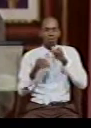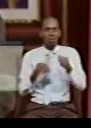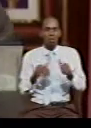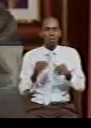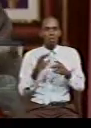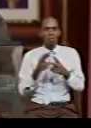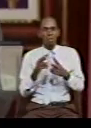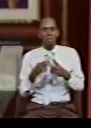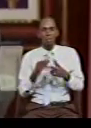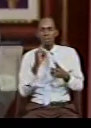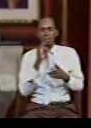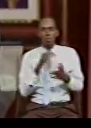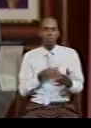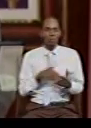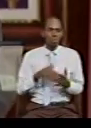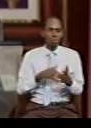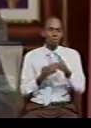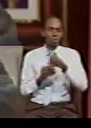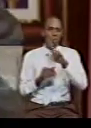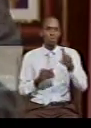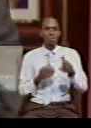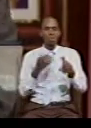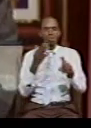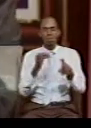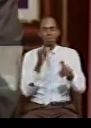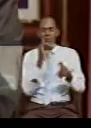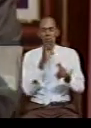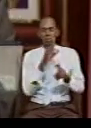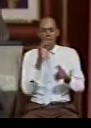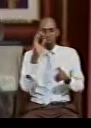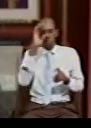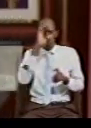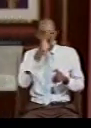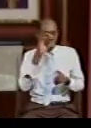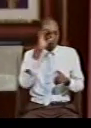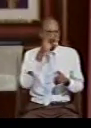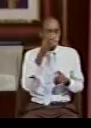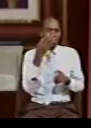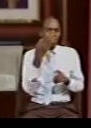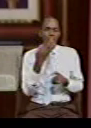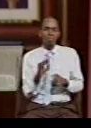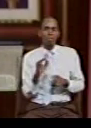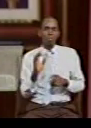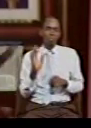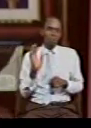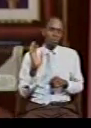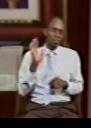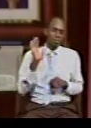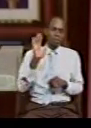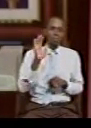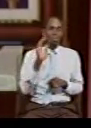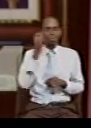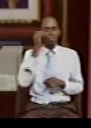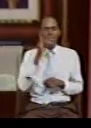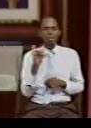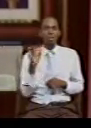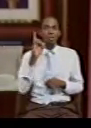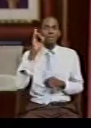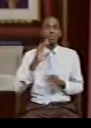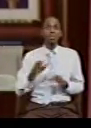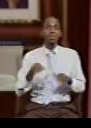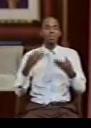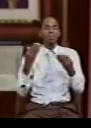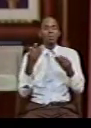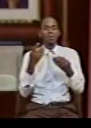weary. There is no searching of his understanding. He giveth power to